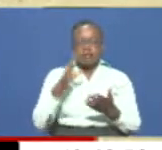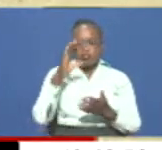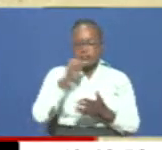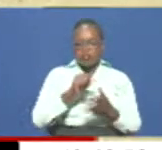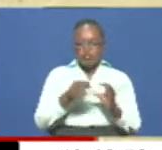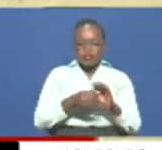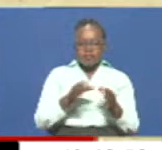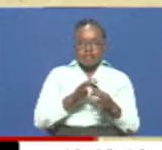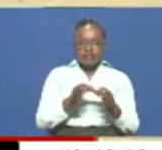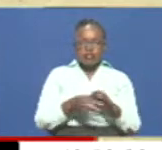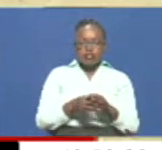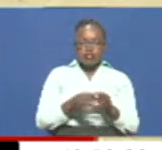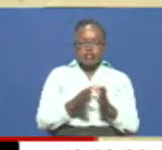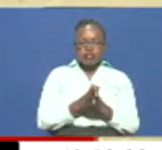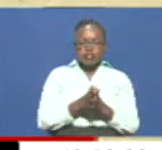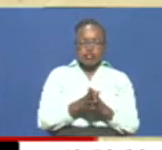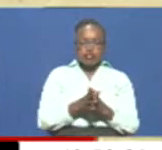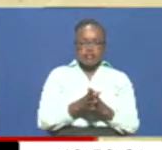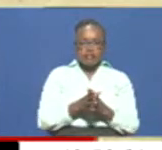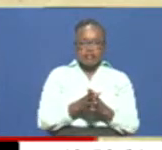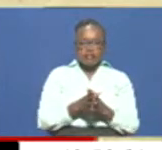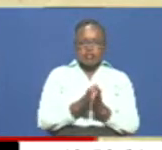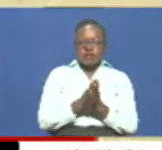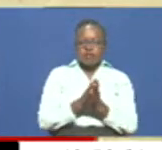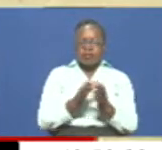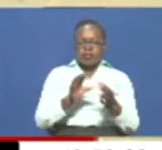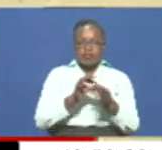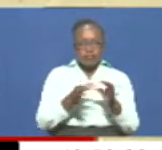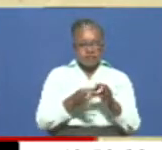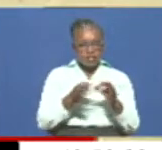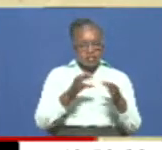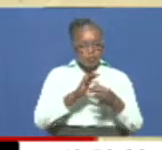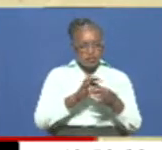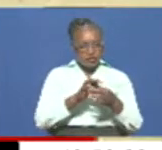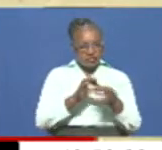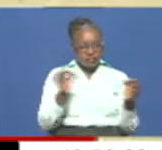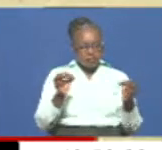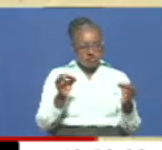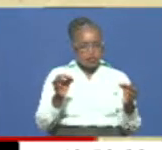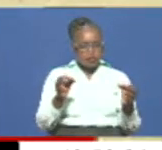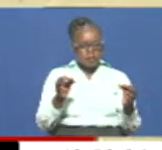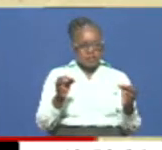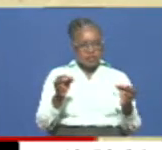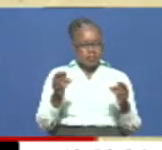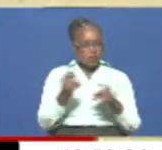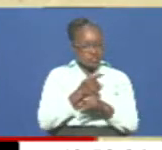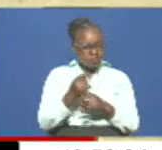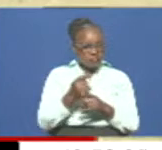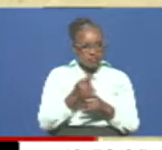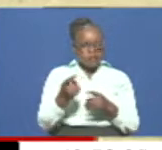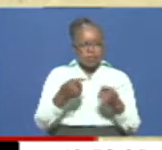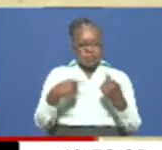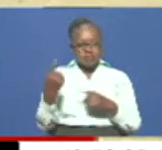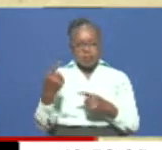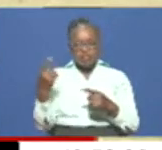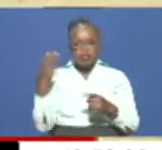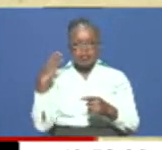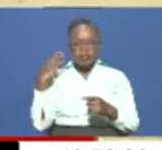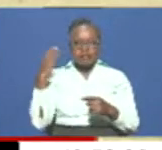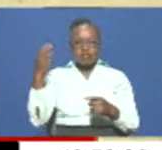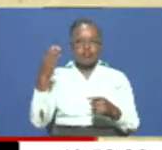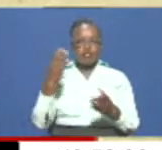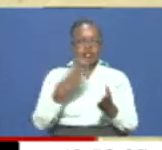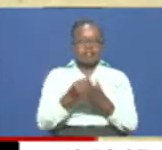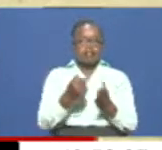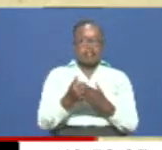the athletes, because the missing link is this, you know, an athlete comes from nowhere, of course has been training, wins a championship, gets a lot of money,